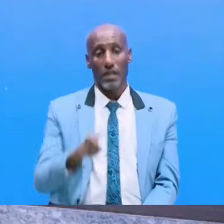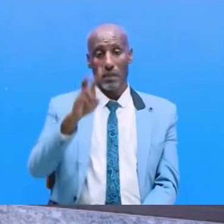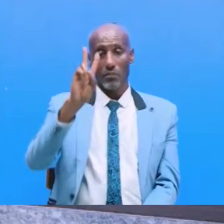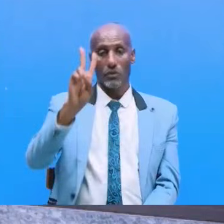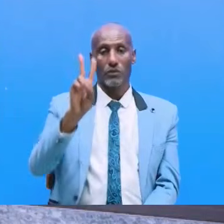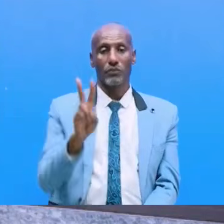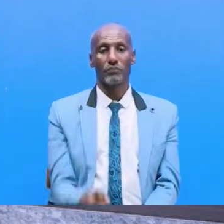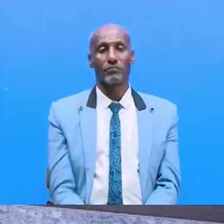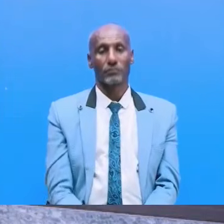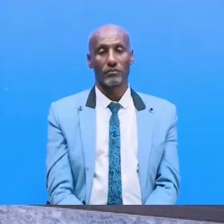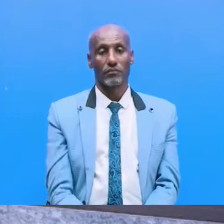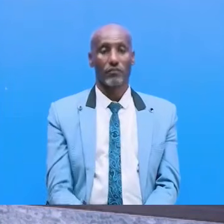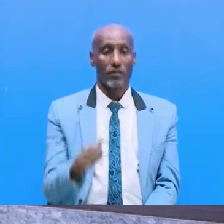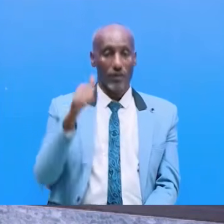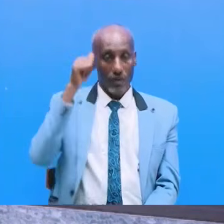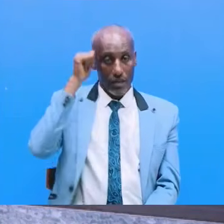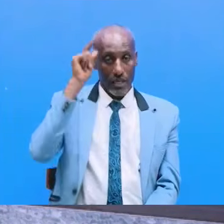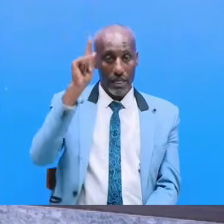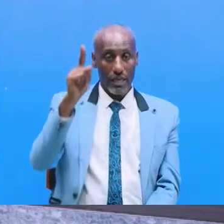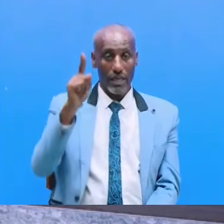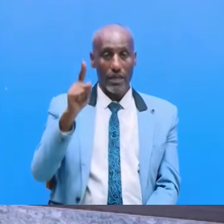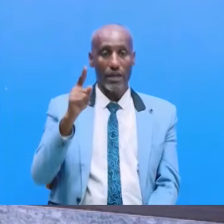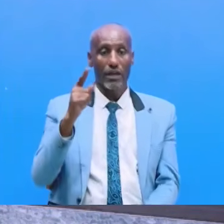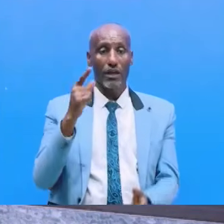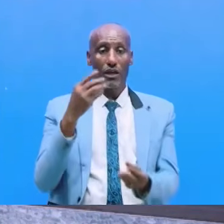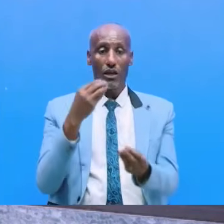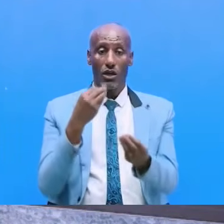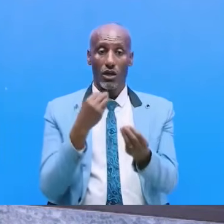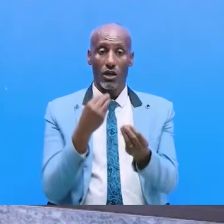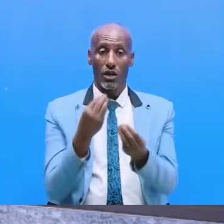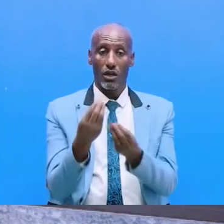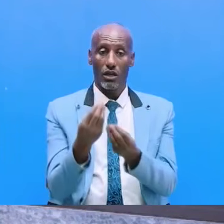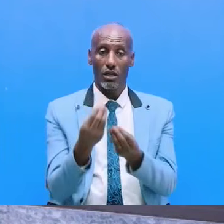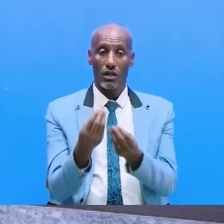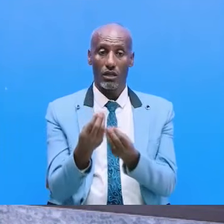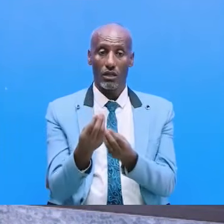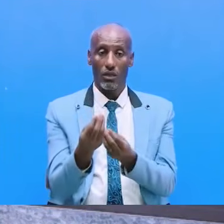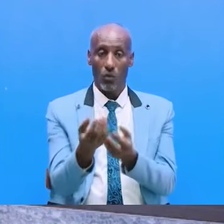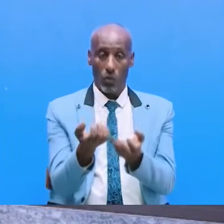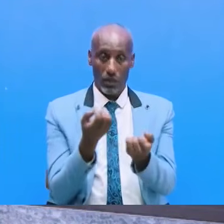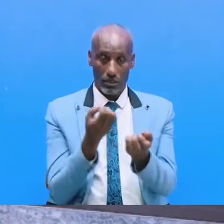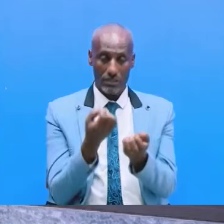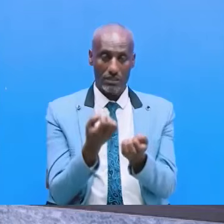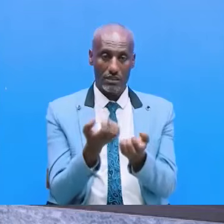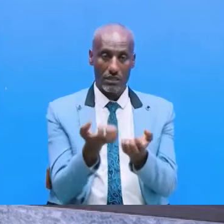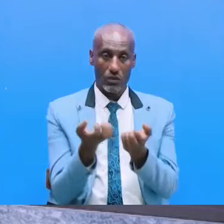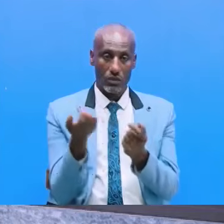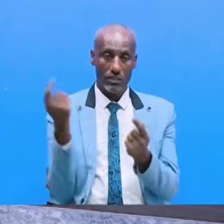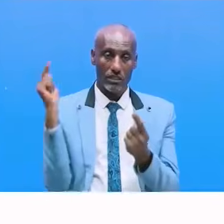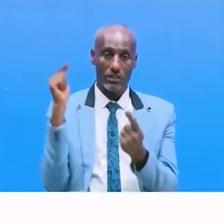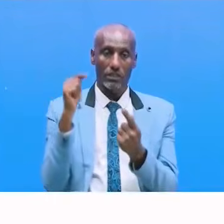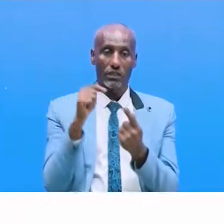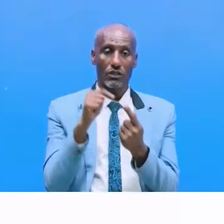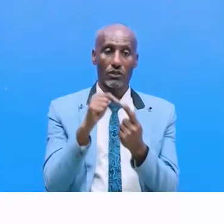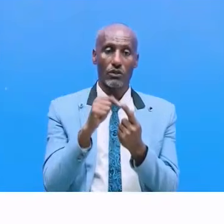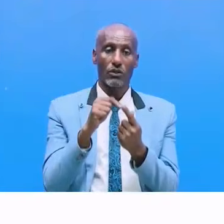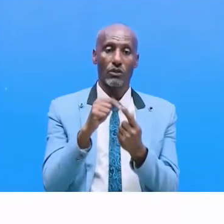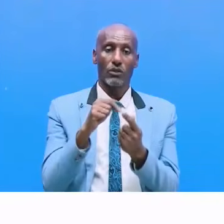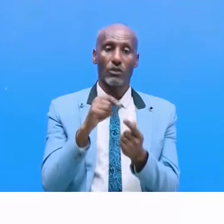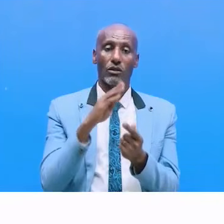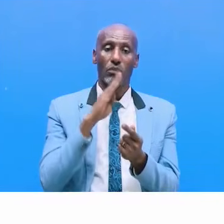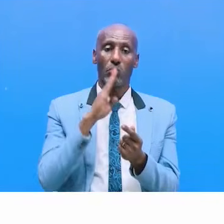2. He wants to buy car. He wants to buy a car. This is a